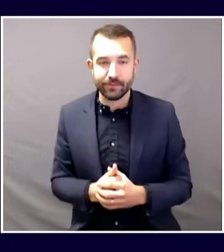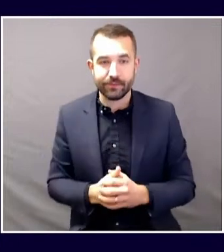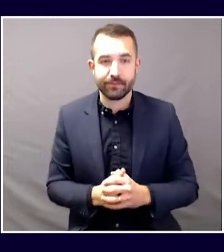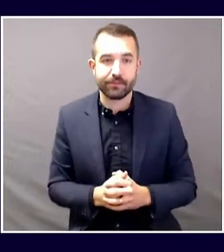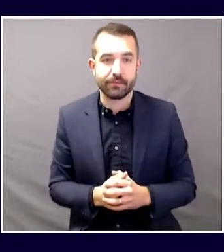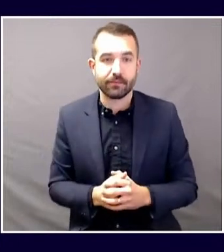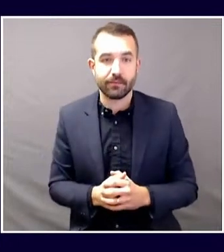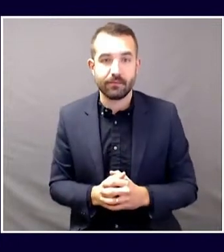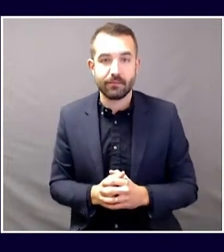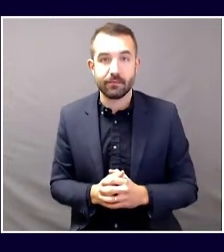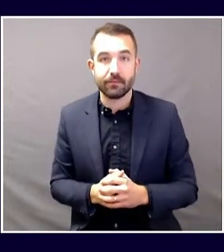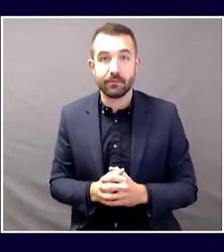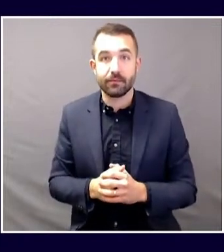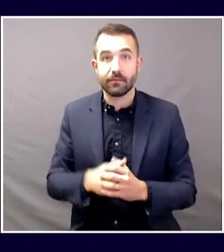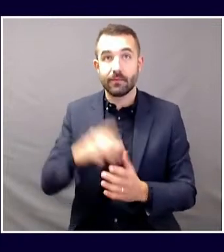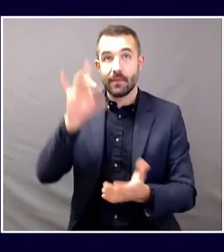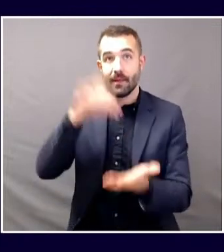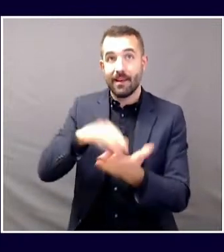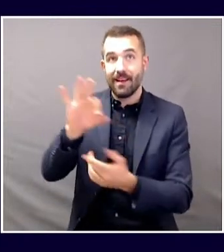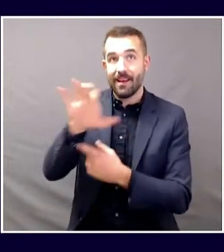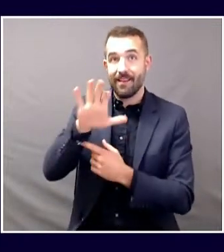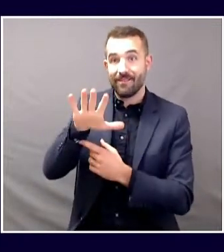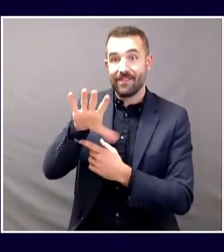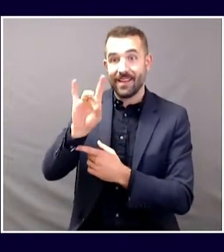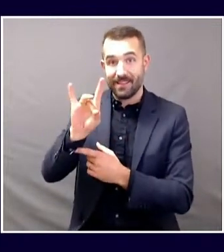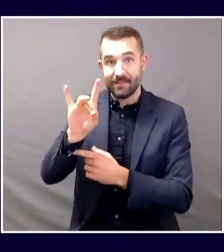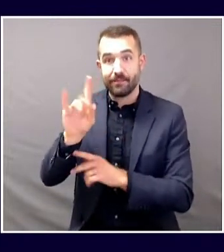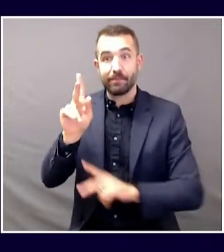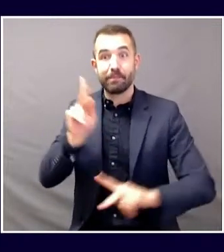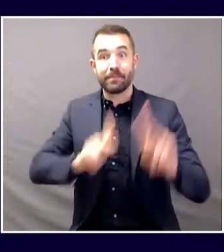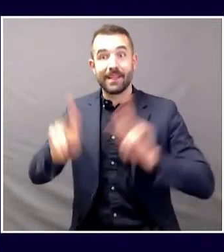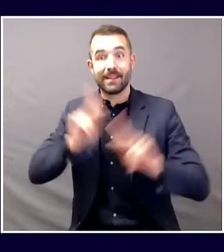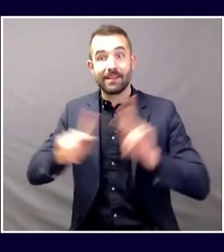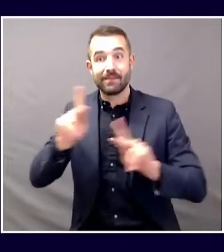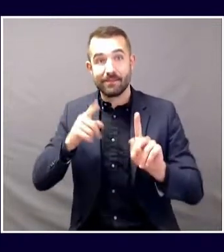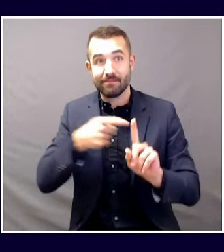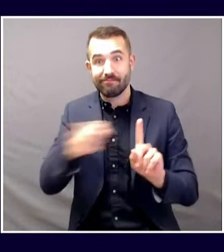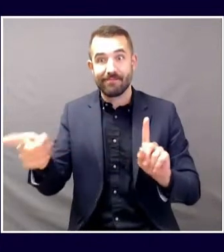our 9,958 individuals,